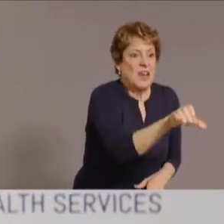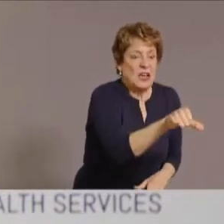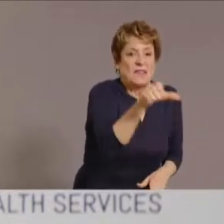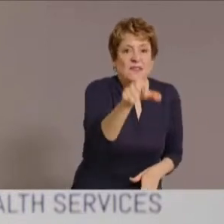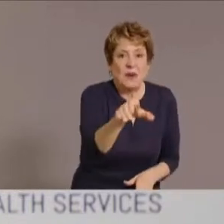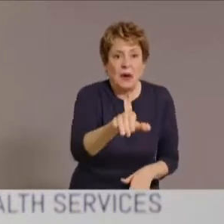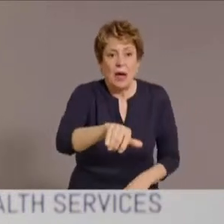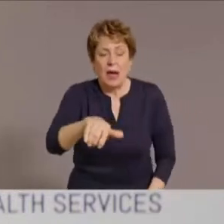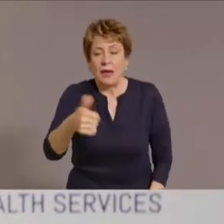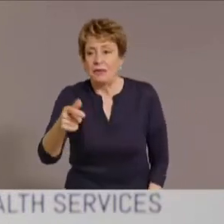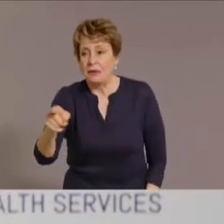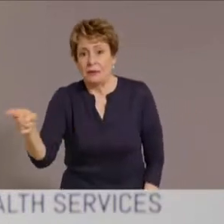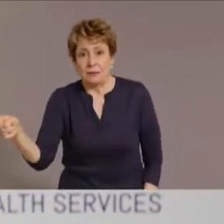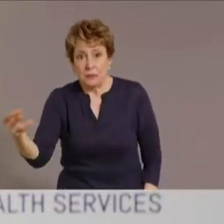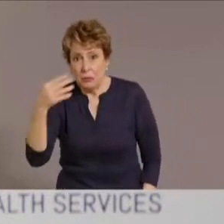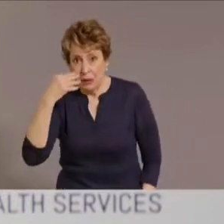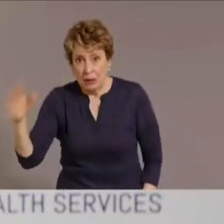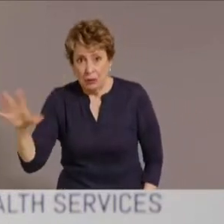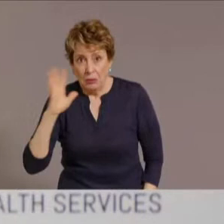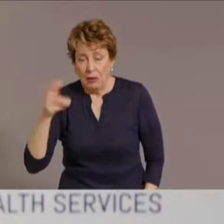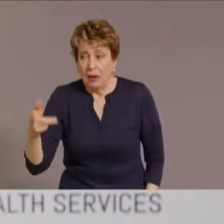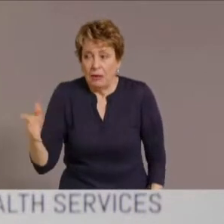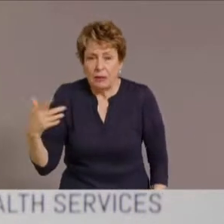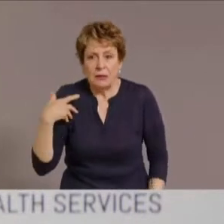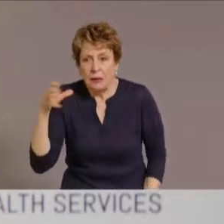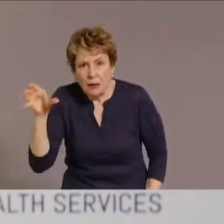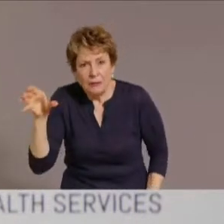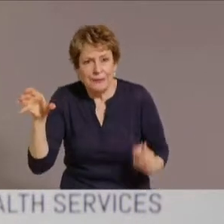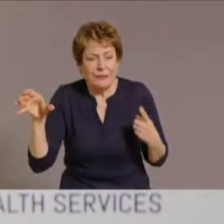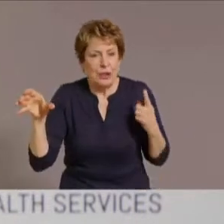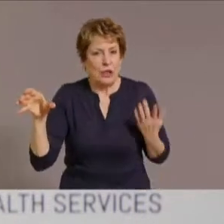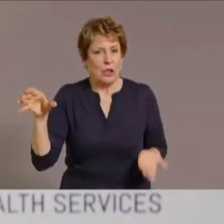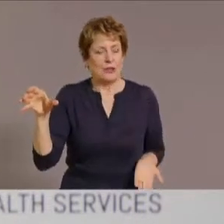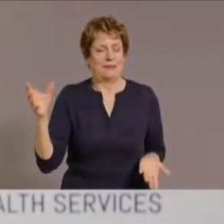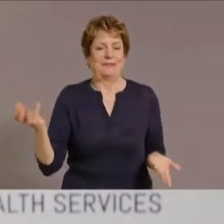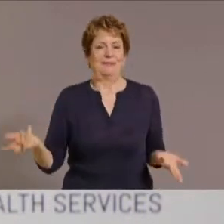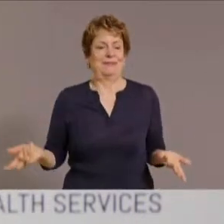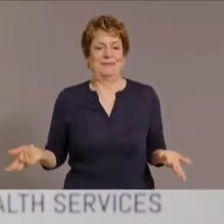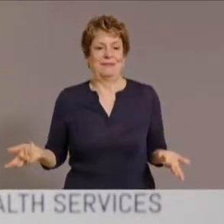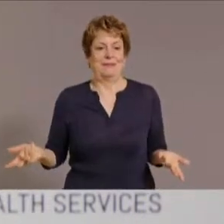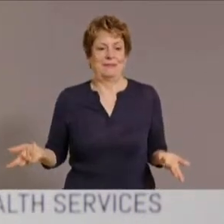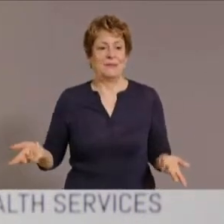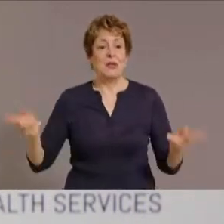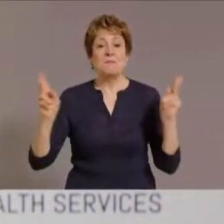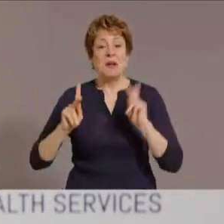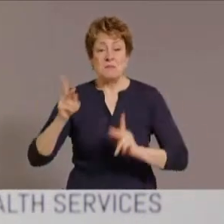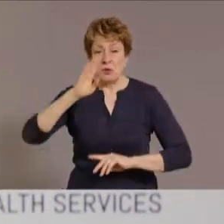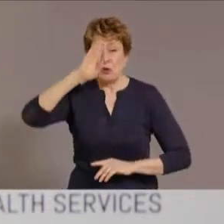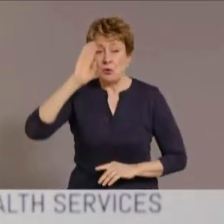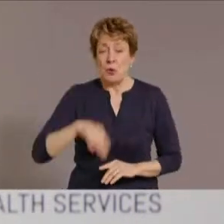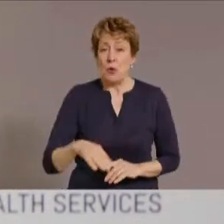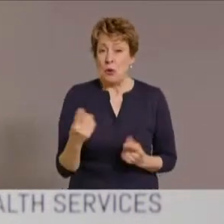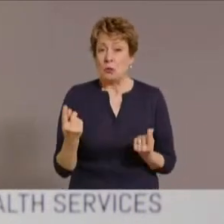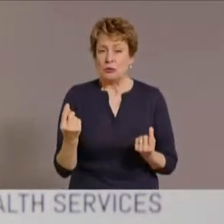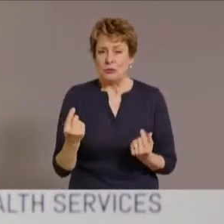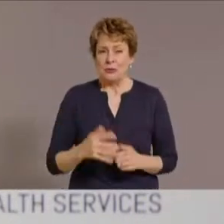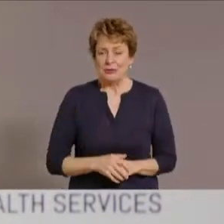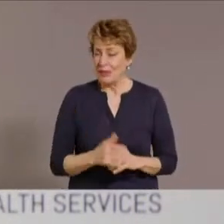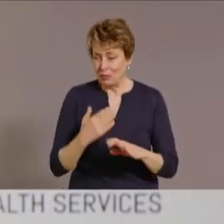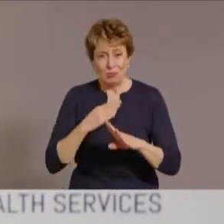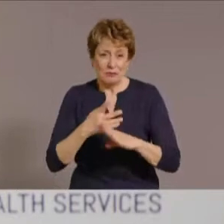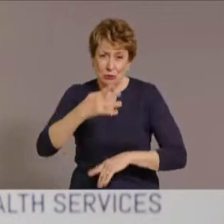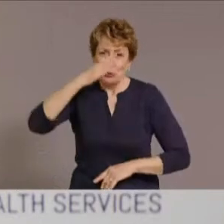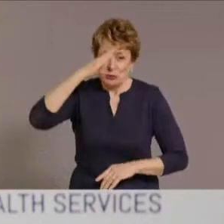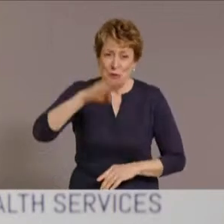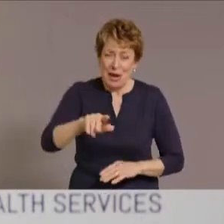so I think that it's, people have the tools we know how to prevent